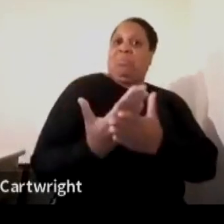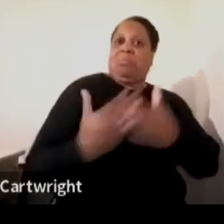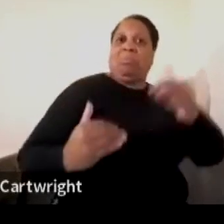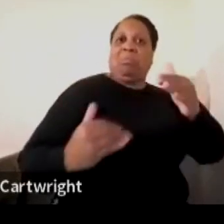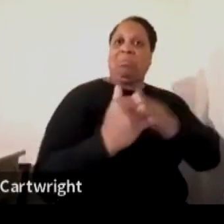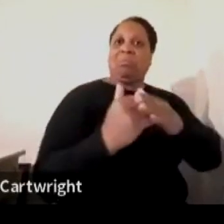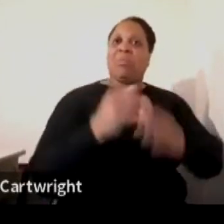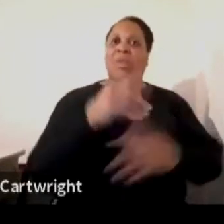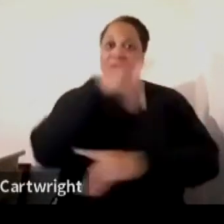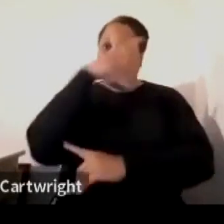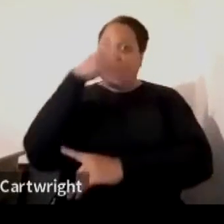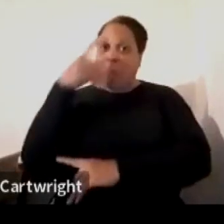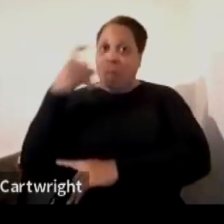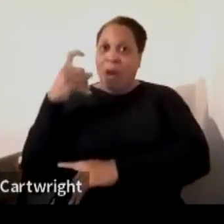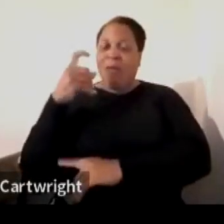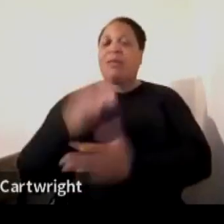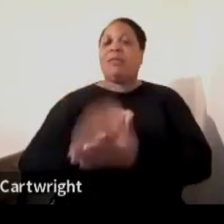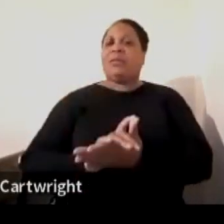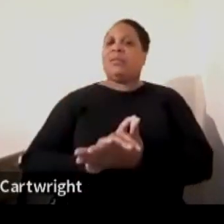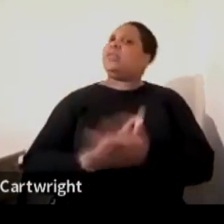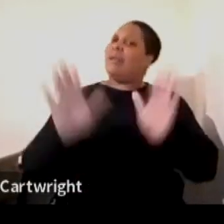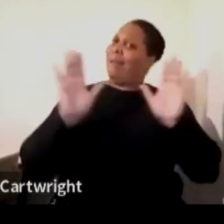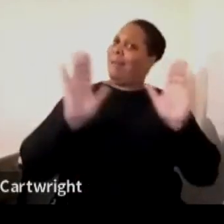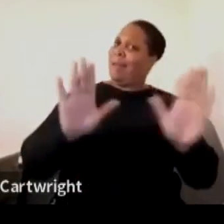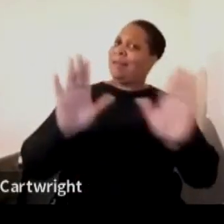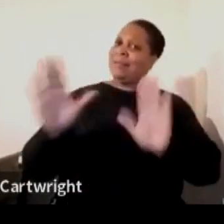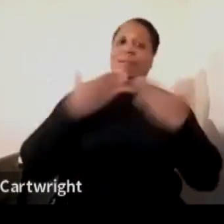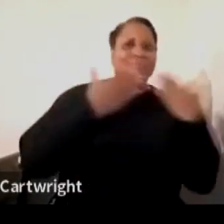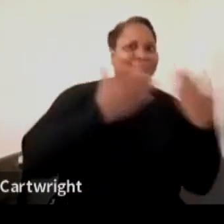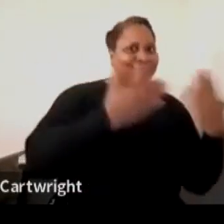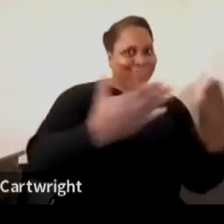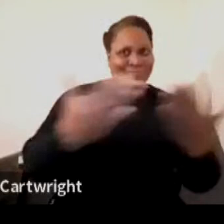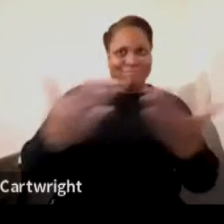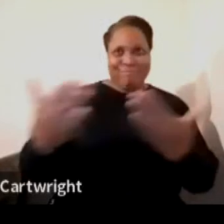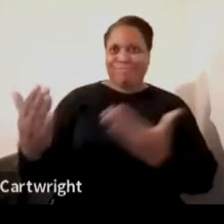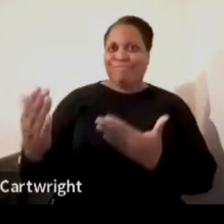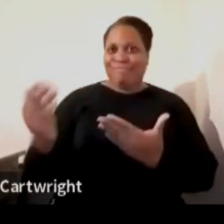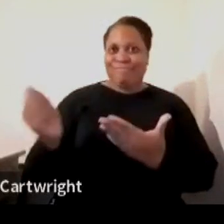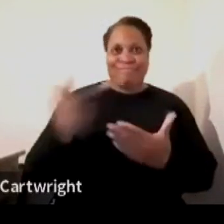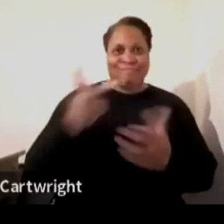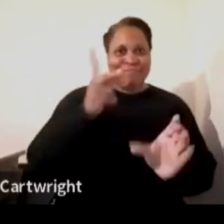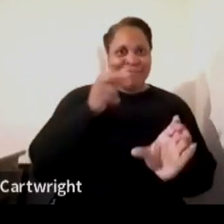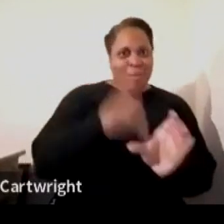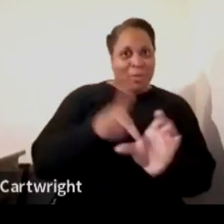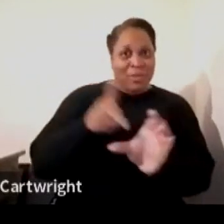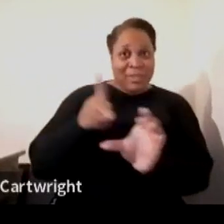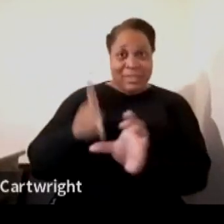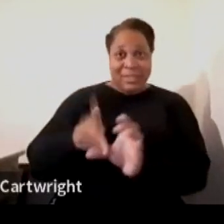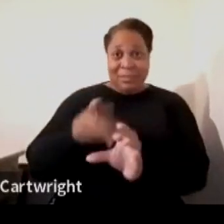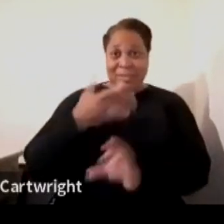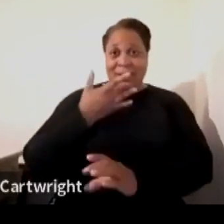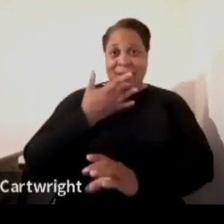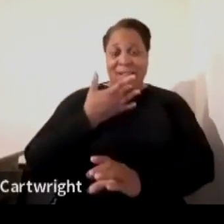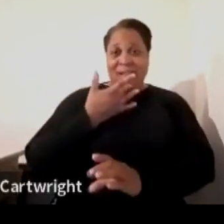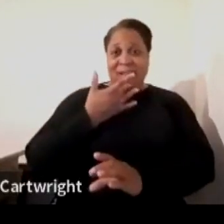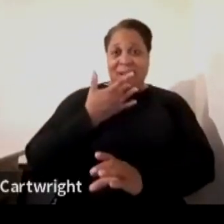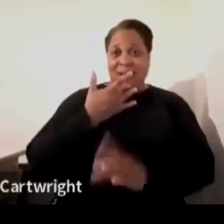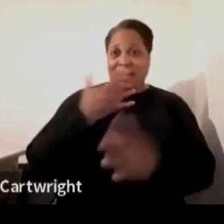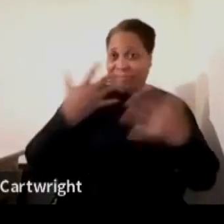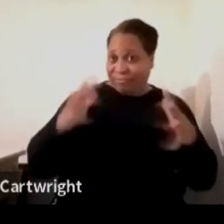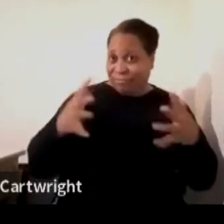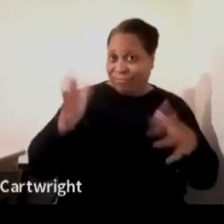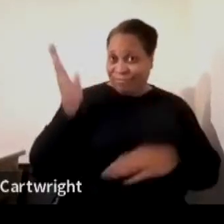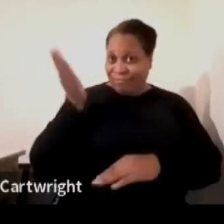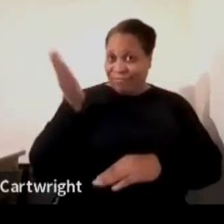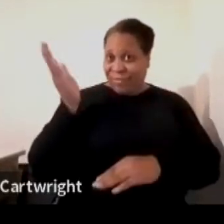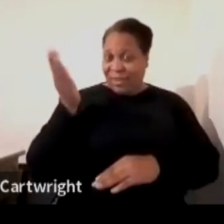Okay, excellent. Well, I'd like to thank each of you for participating today. Would you like to have some closing words as we